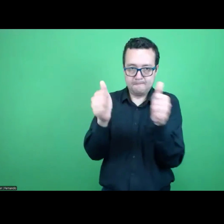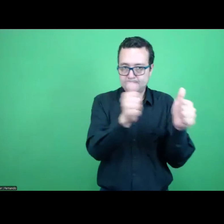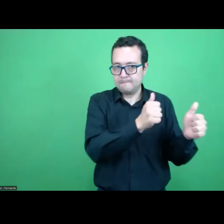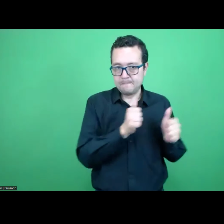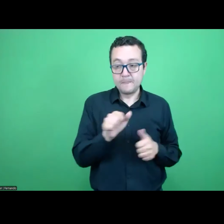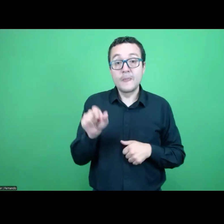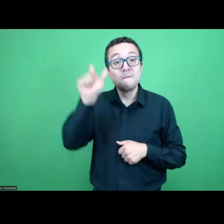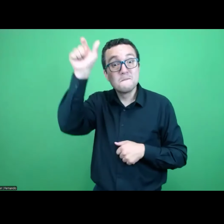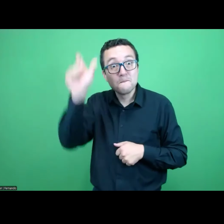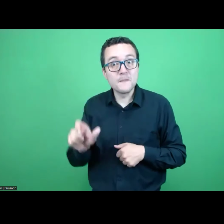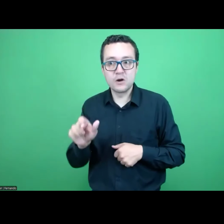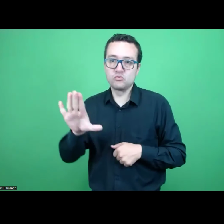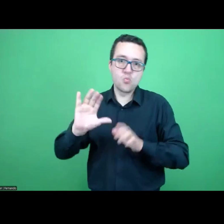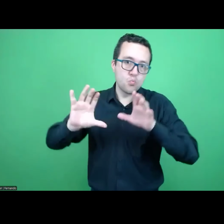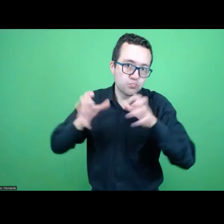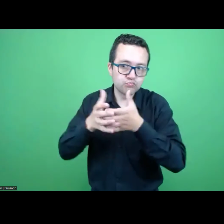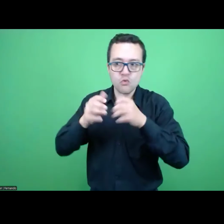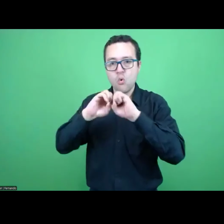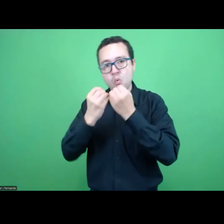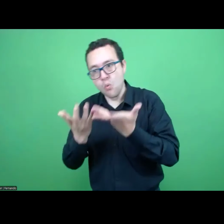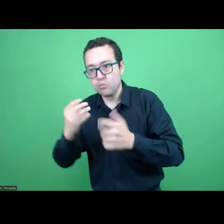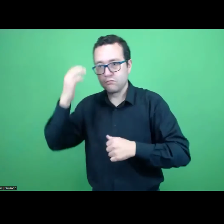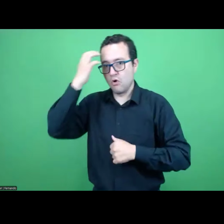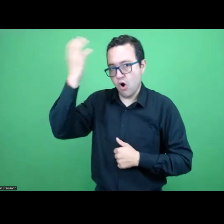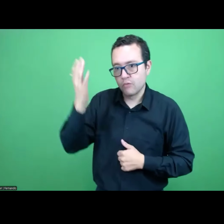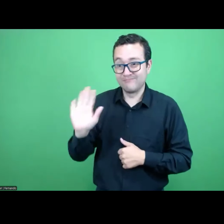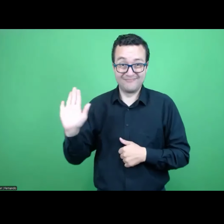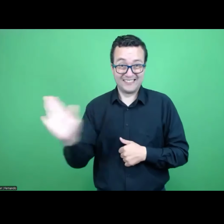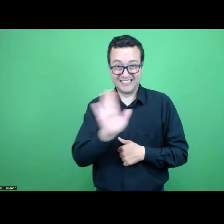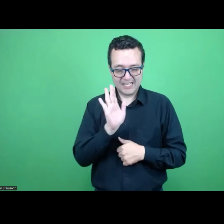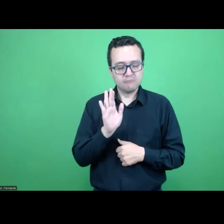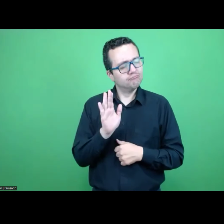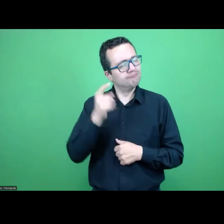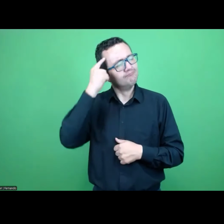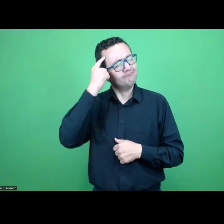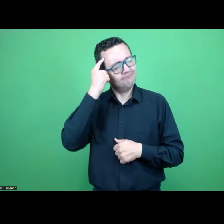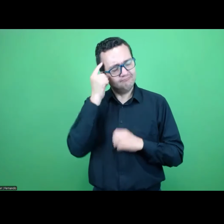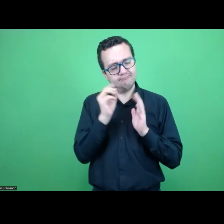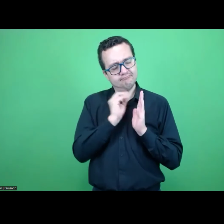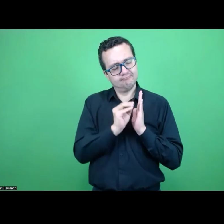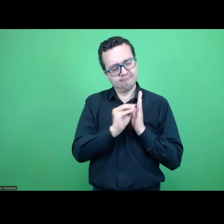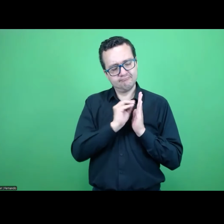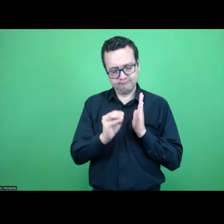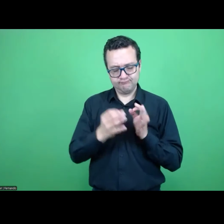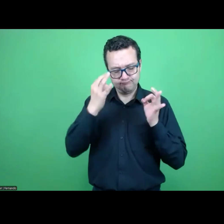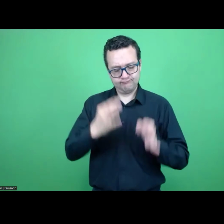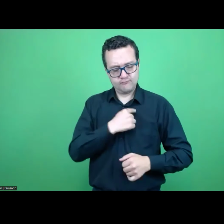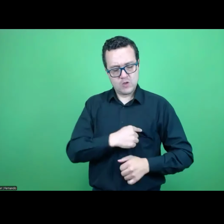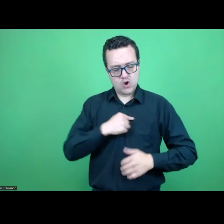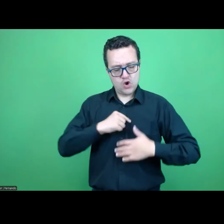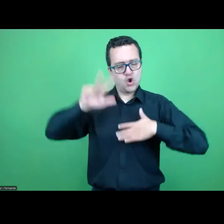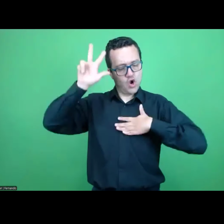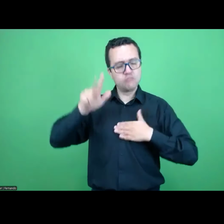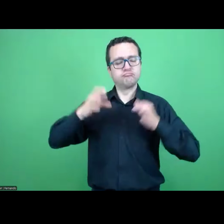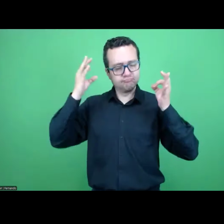and the co-hosts do not provide funding to implement the commitment. What